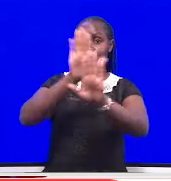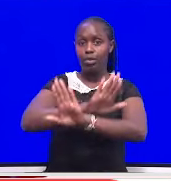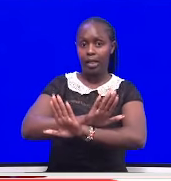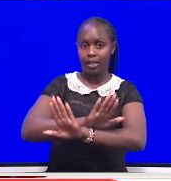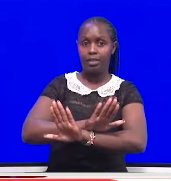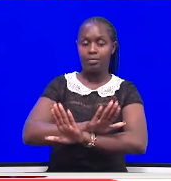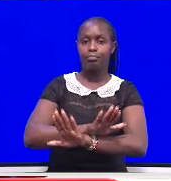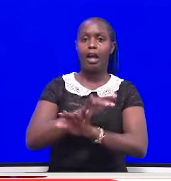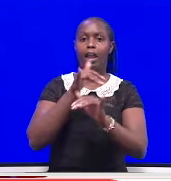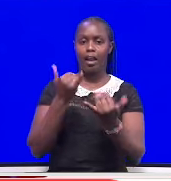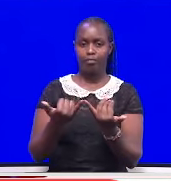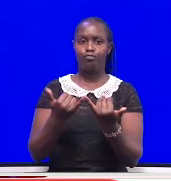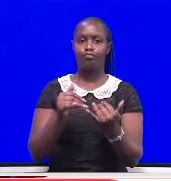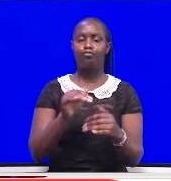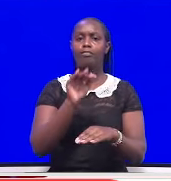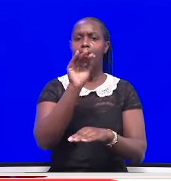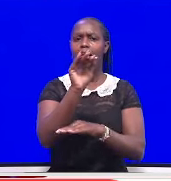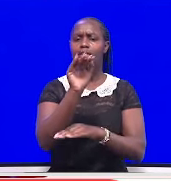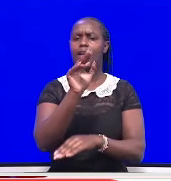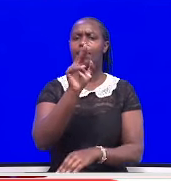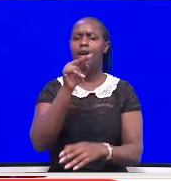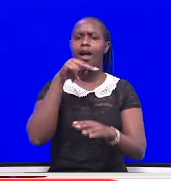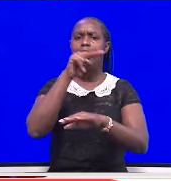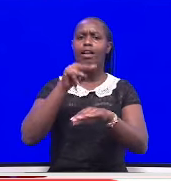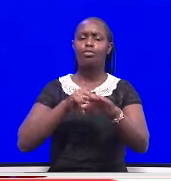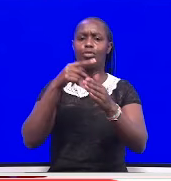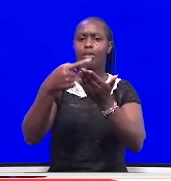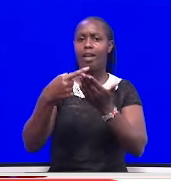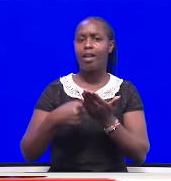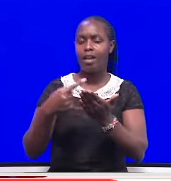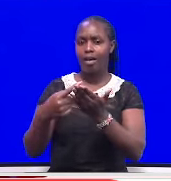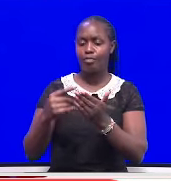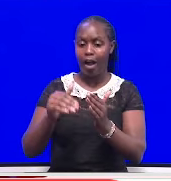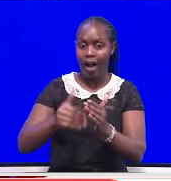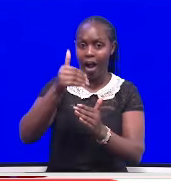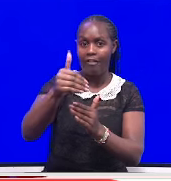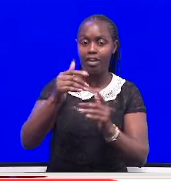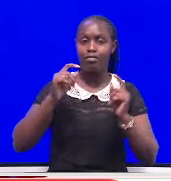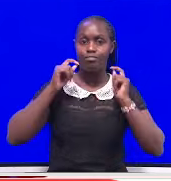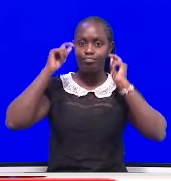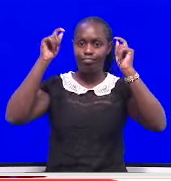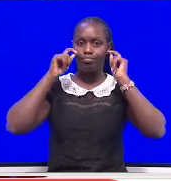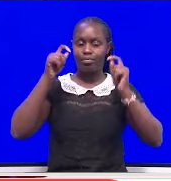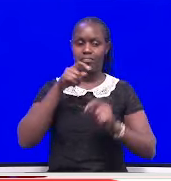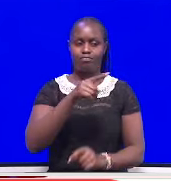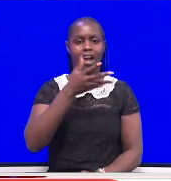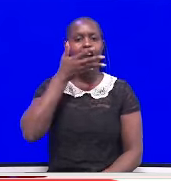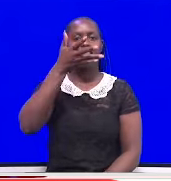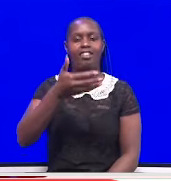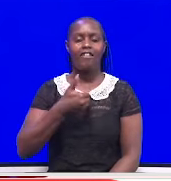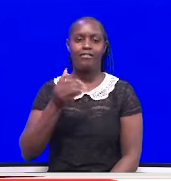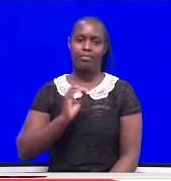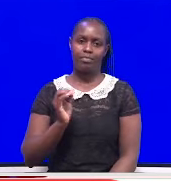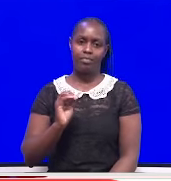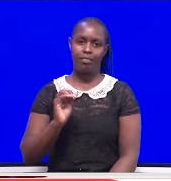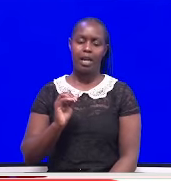By President William Ruto for a national dialogue following the anti-government protests remains unanswered. The talks that